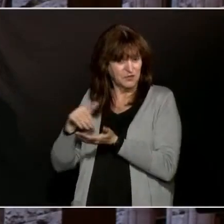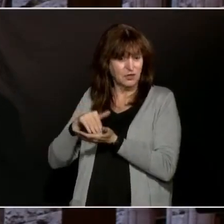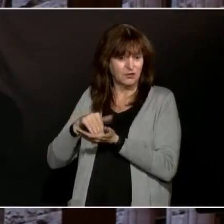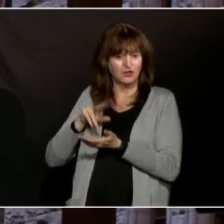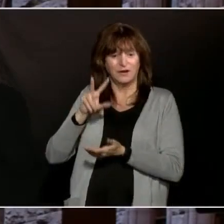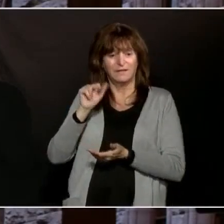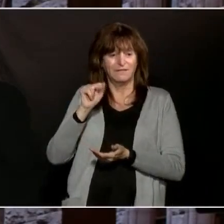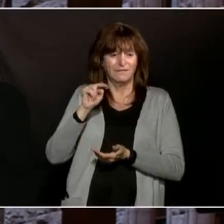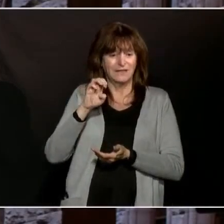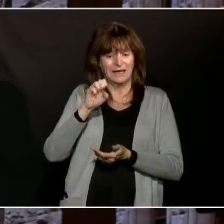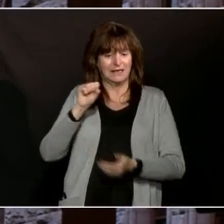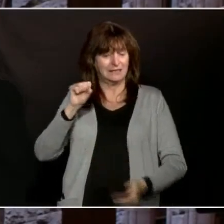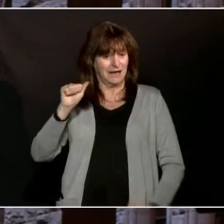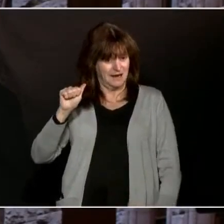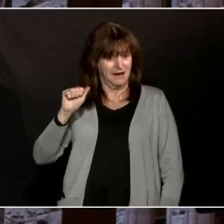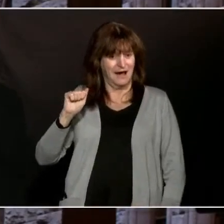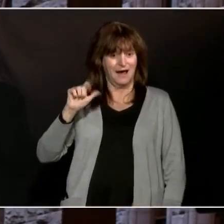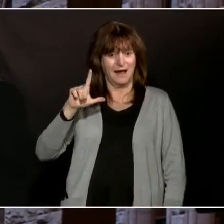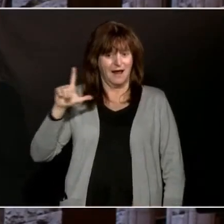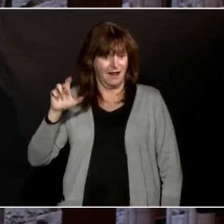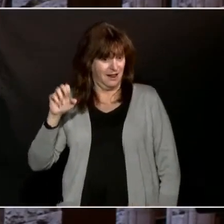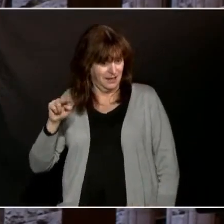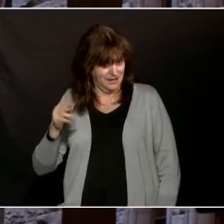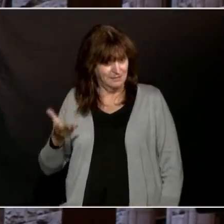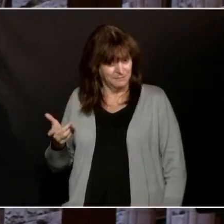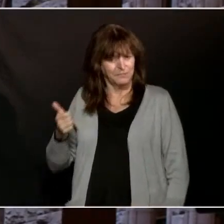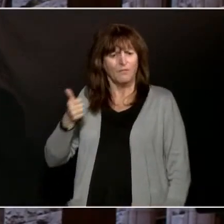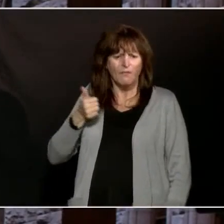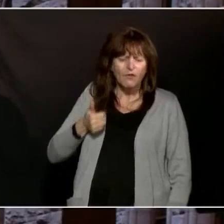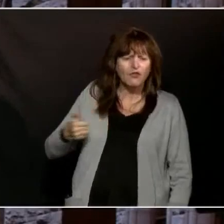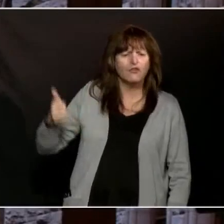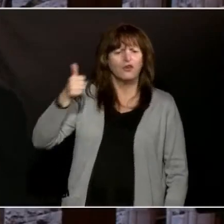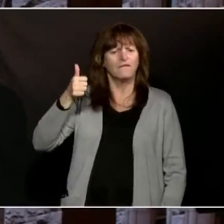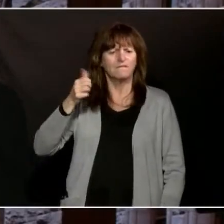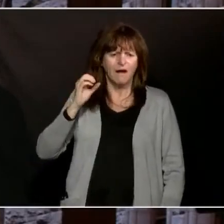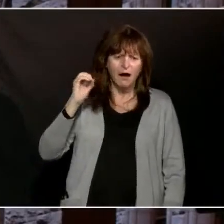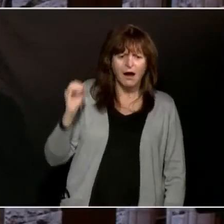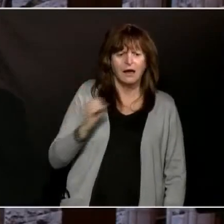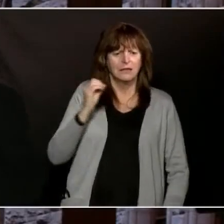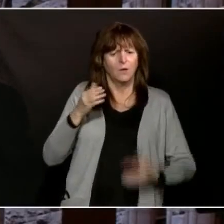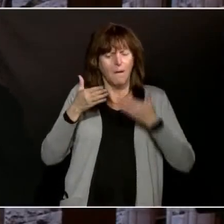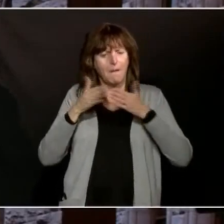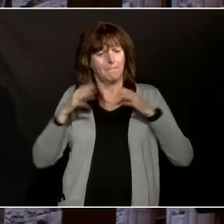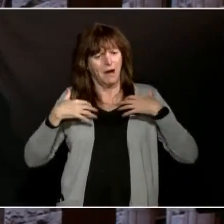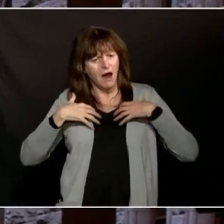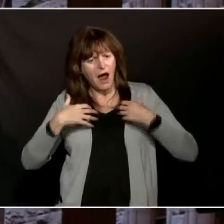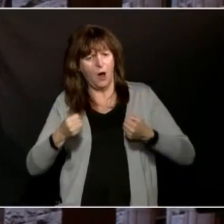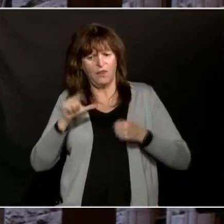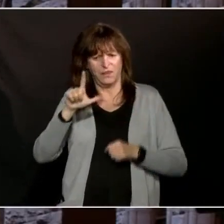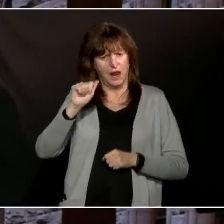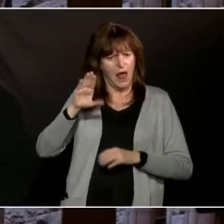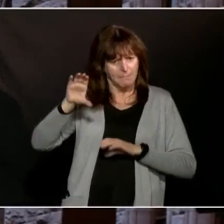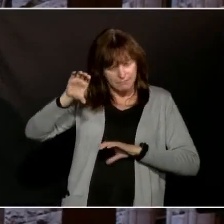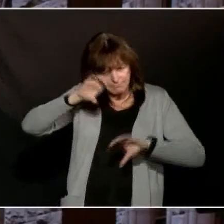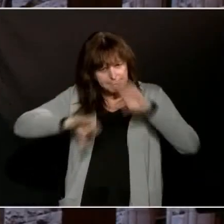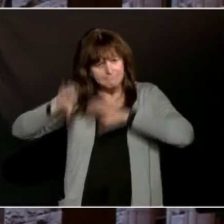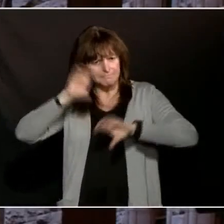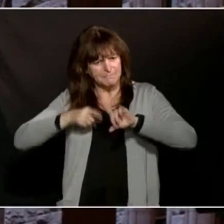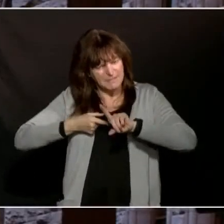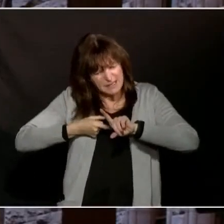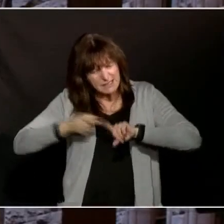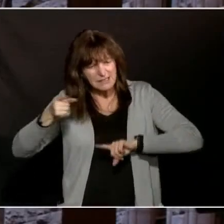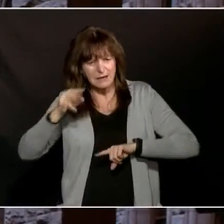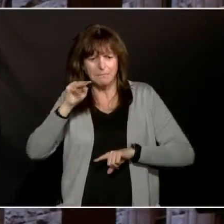Laboratory Science at Public Health Ontario Laboratory. And you've seen her before, but we're asked her to come today, and I'll talk about in a moment as she's